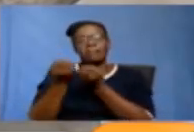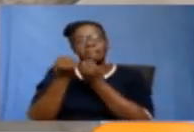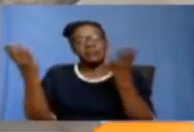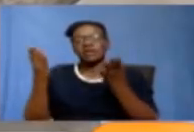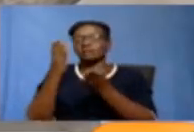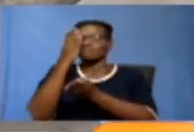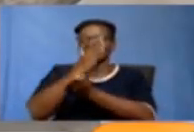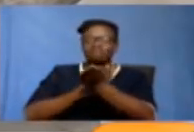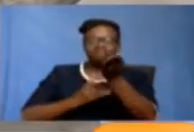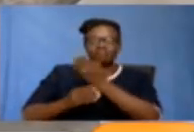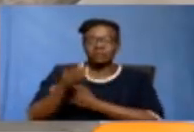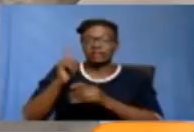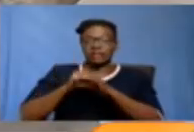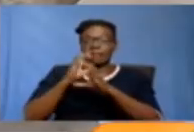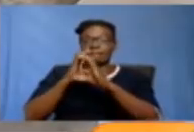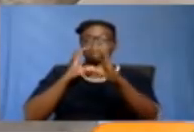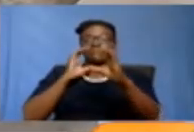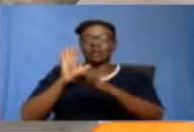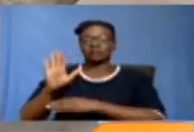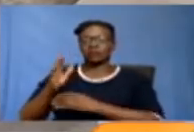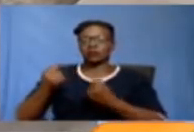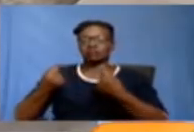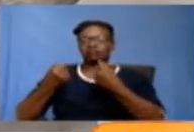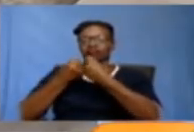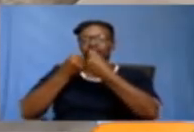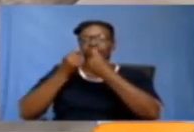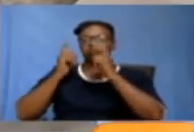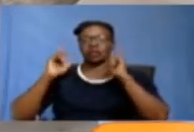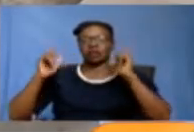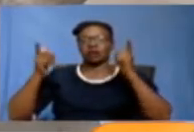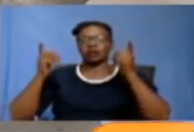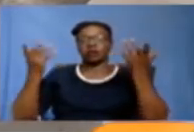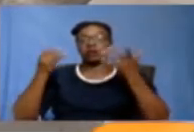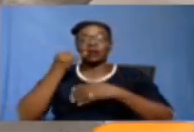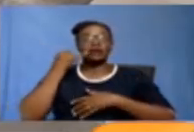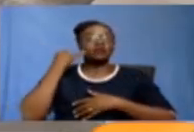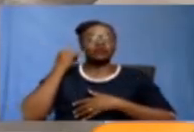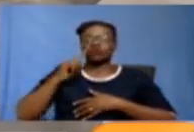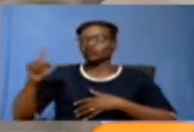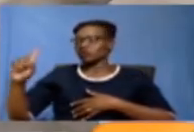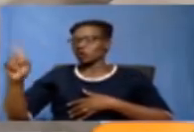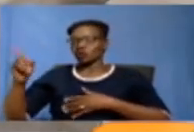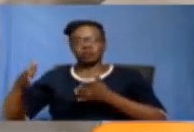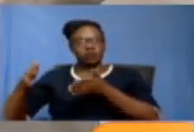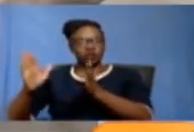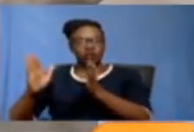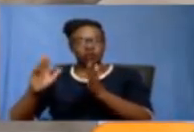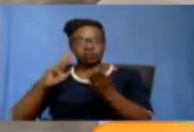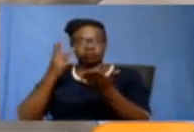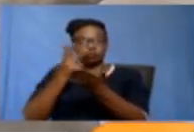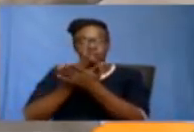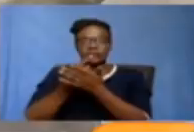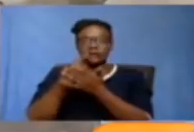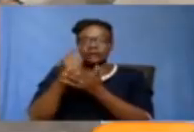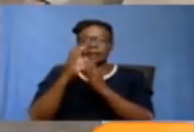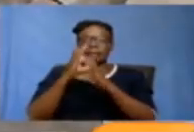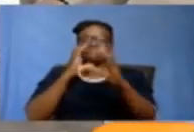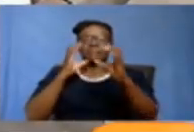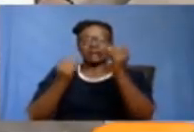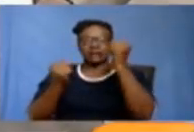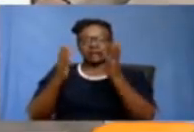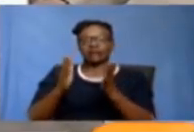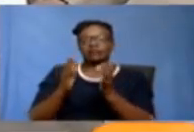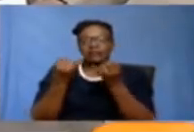bus they were traveling in collided with a truck near Gilgil along the Nairobi-Nakuru highway. Well, witnesses say the bus driver was overtaking